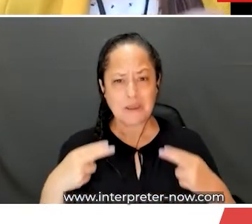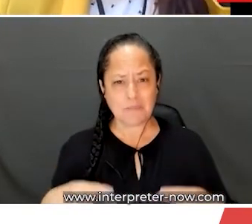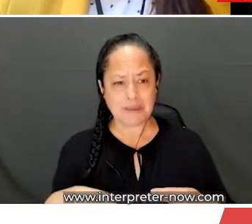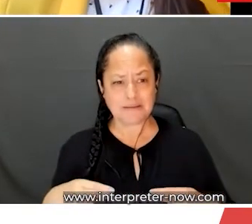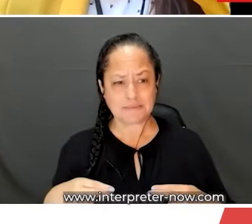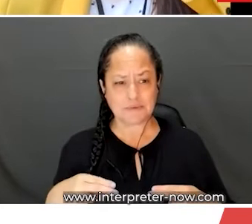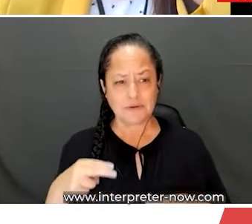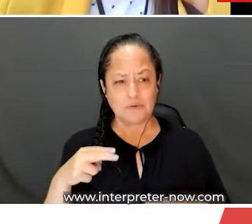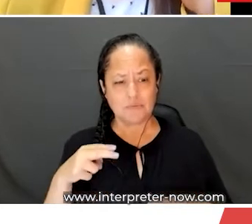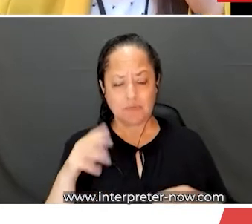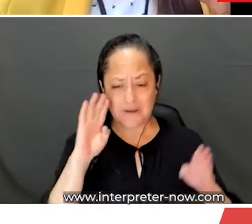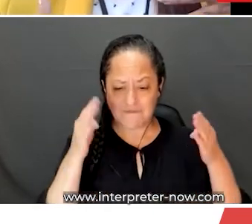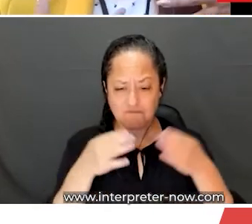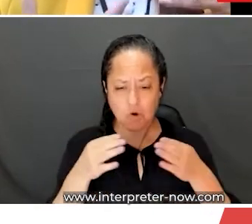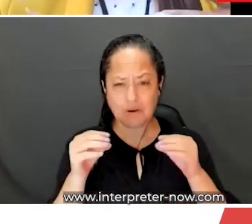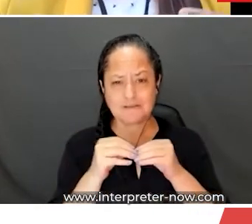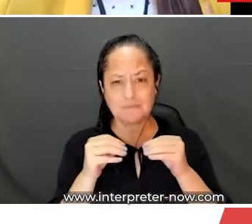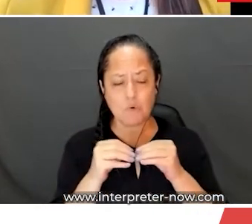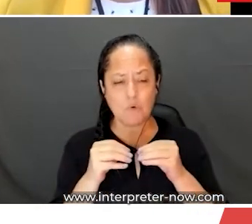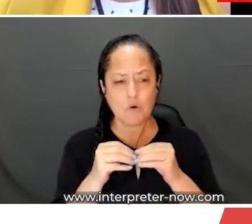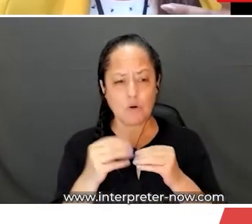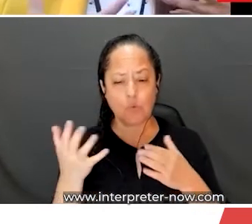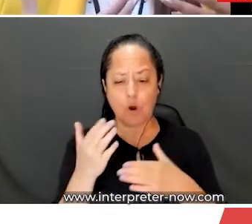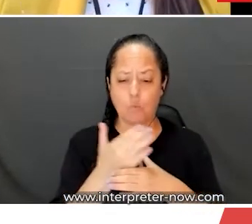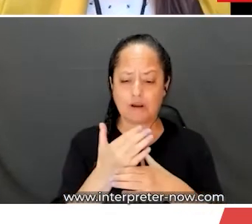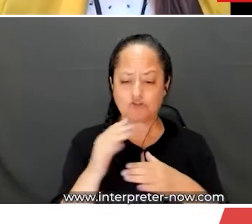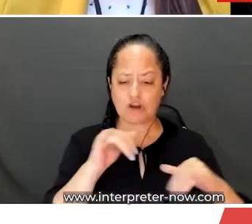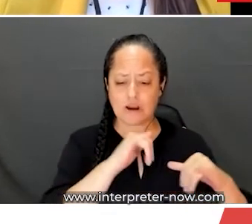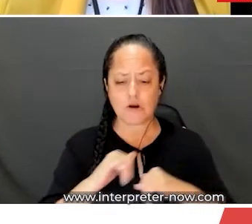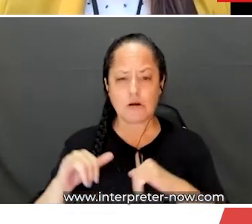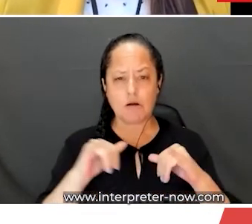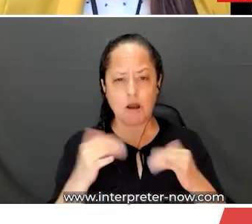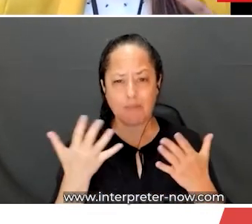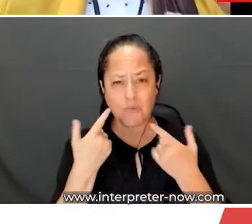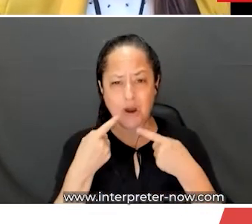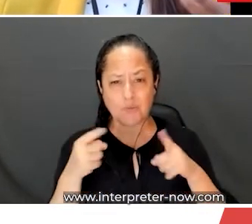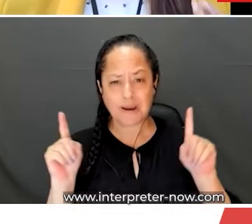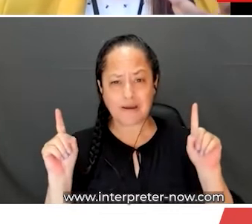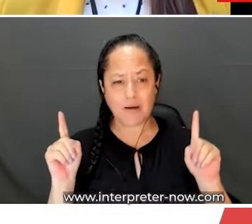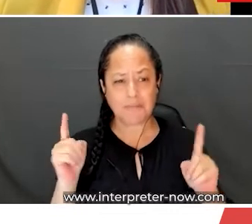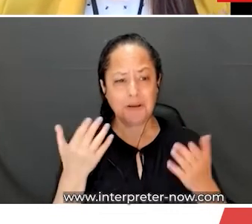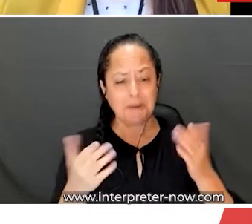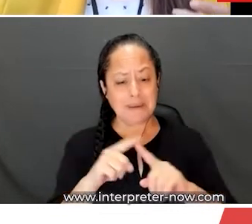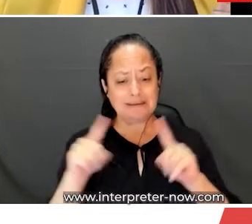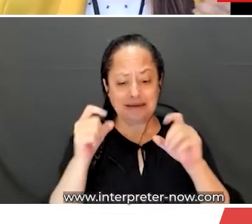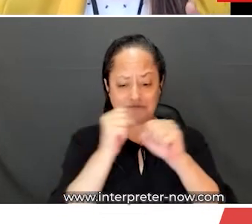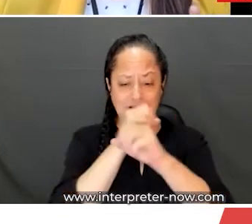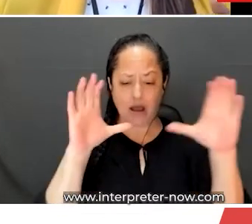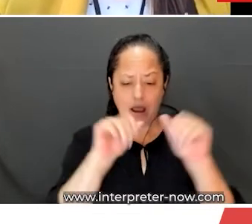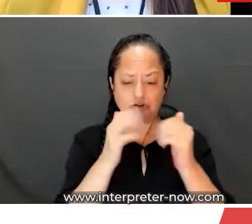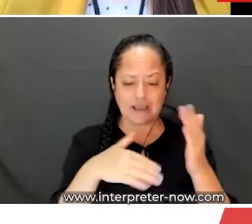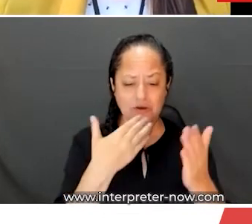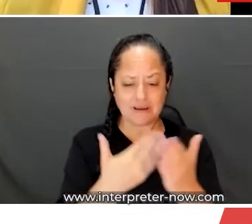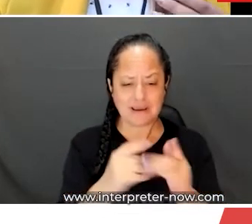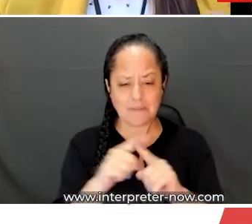just focus more on what we share in common and what we want to accomplish, we may have different ideas of how to get there. But I think